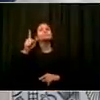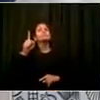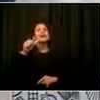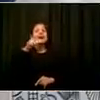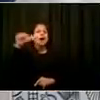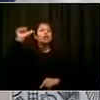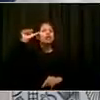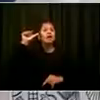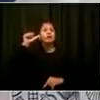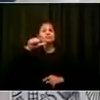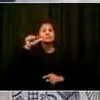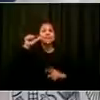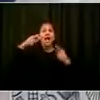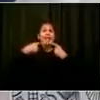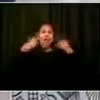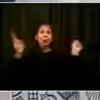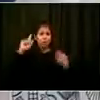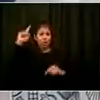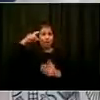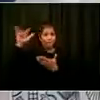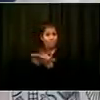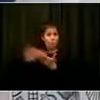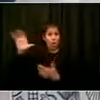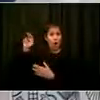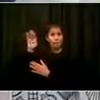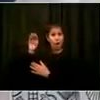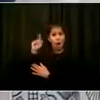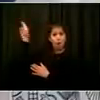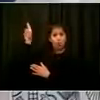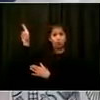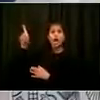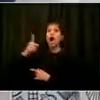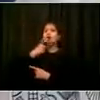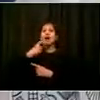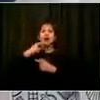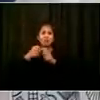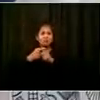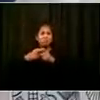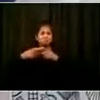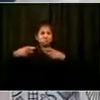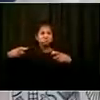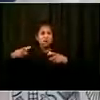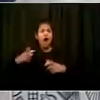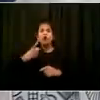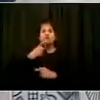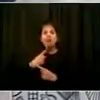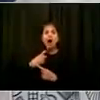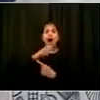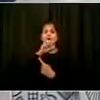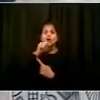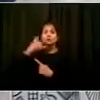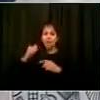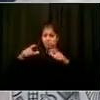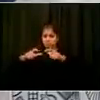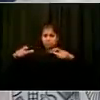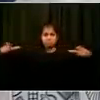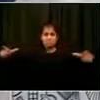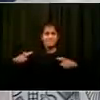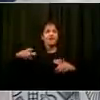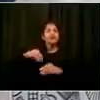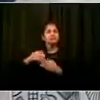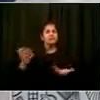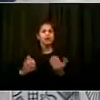And New York City will, before long, be in that orange zone status. I talked to the governor at length about this yesterday, and that means